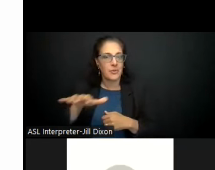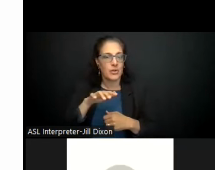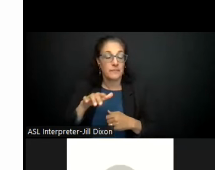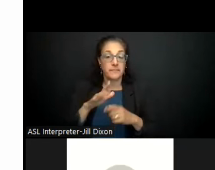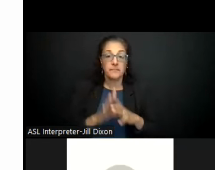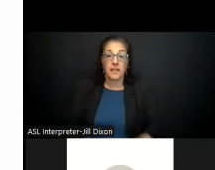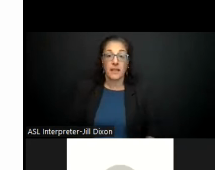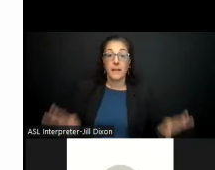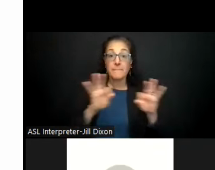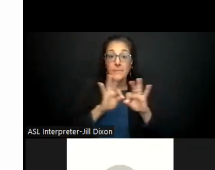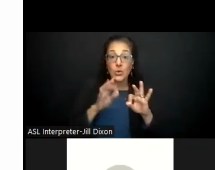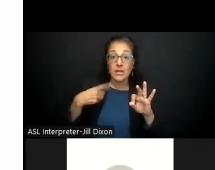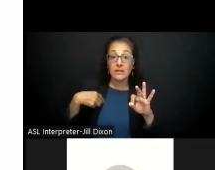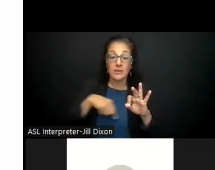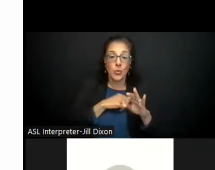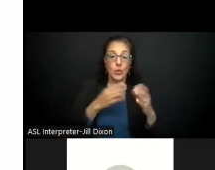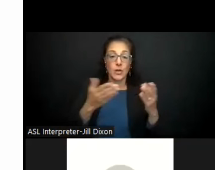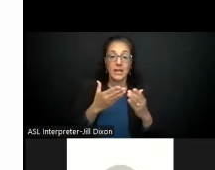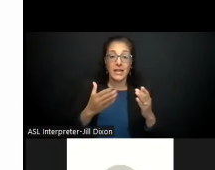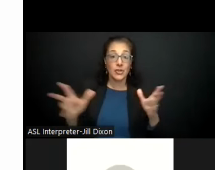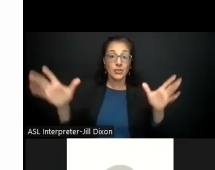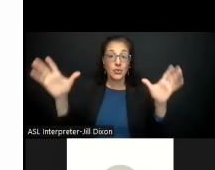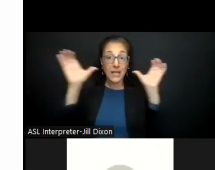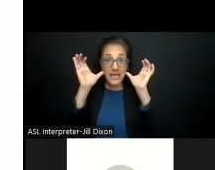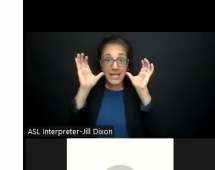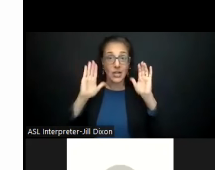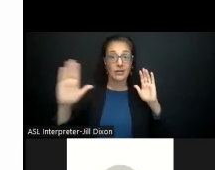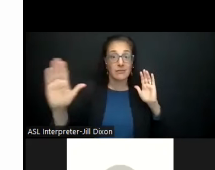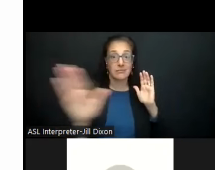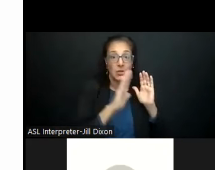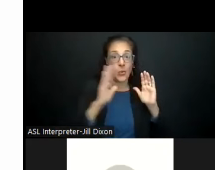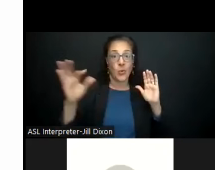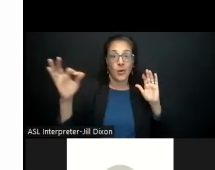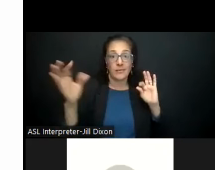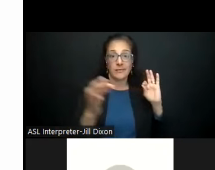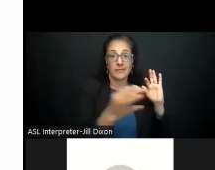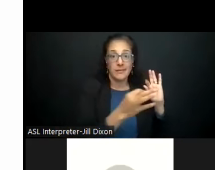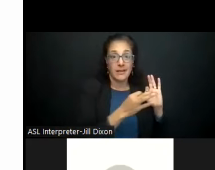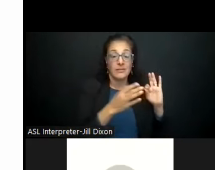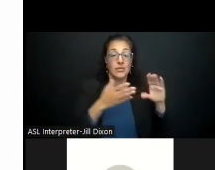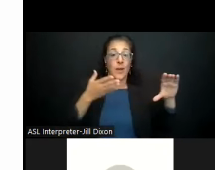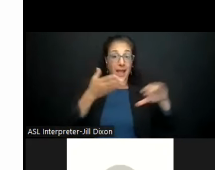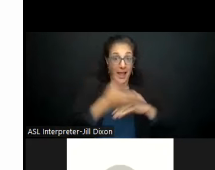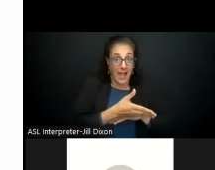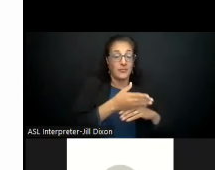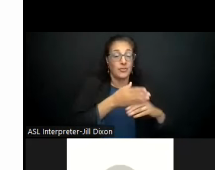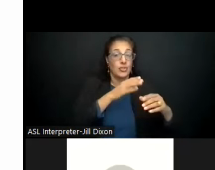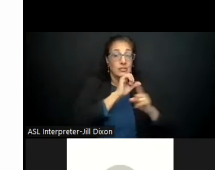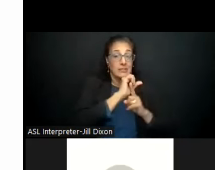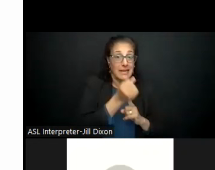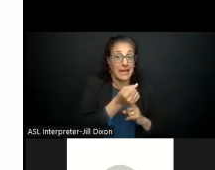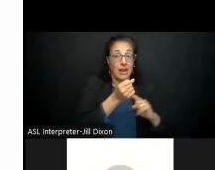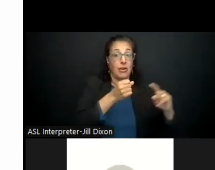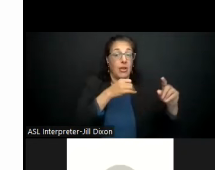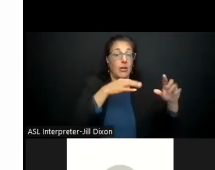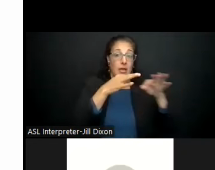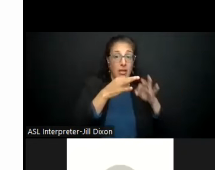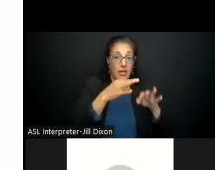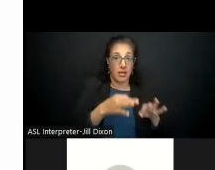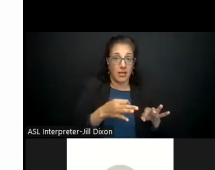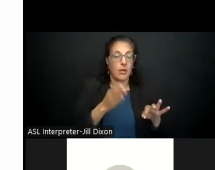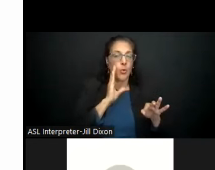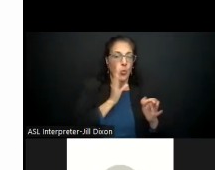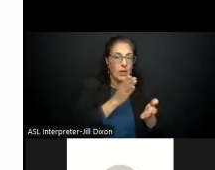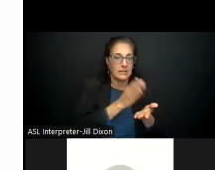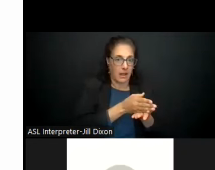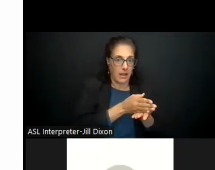are here to hear from all of you. So after we go through each scenario, we will have a stop slide where we want